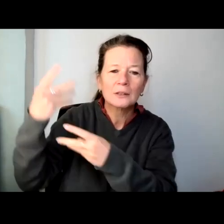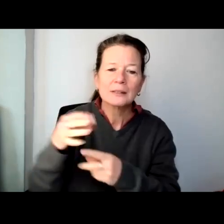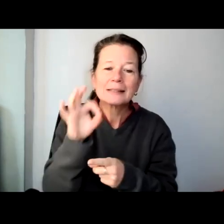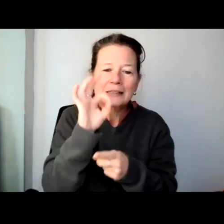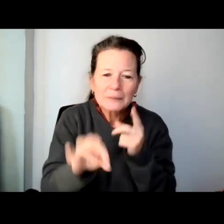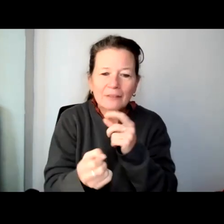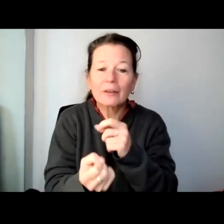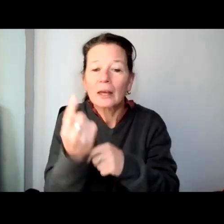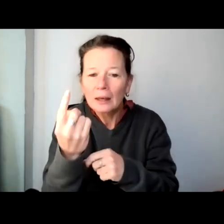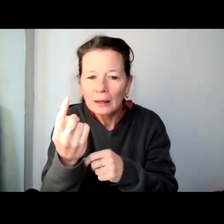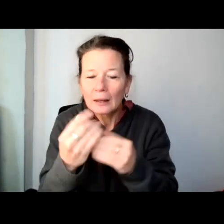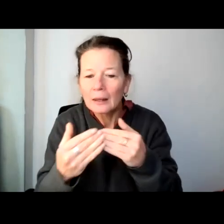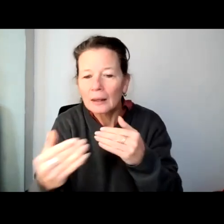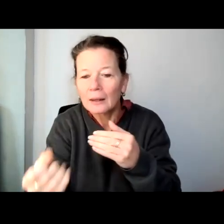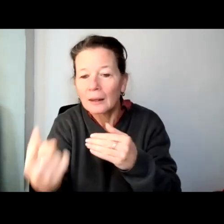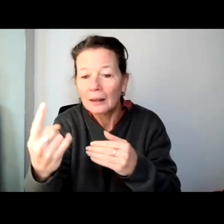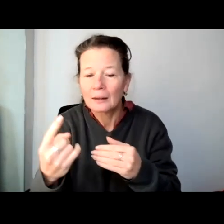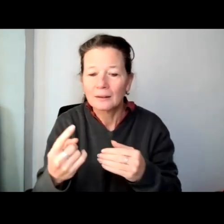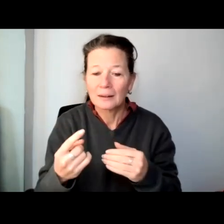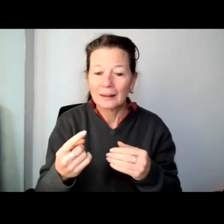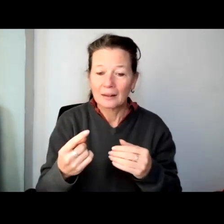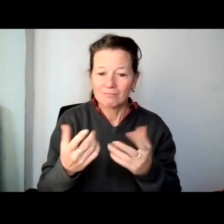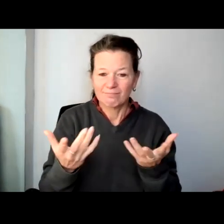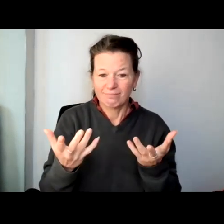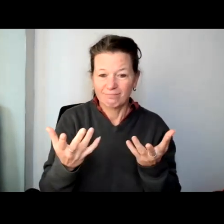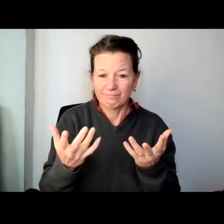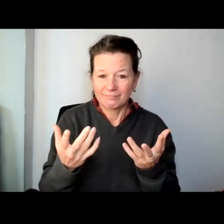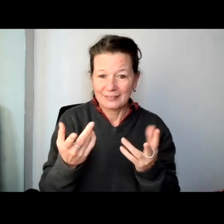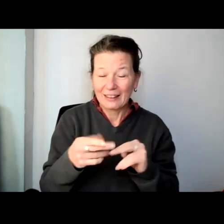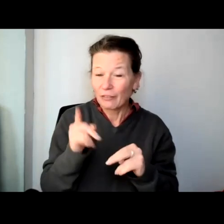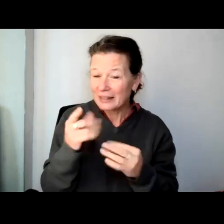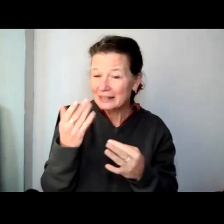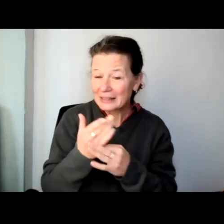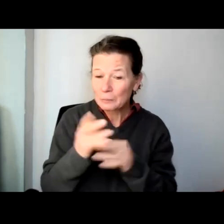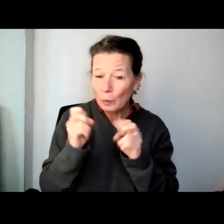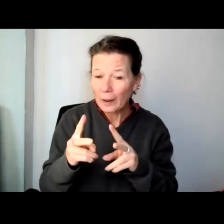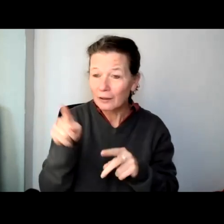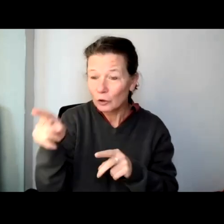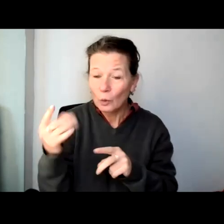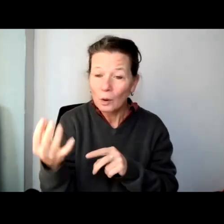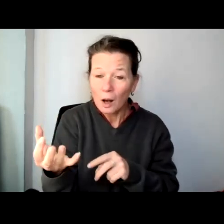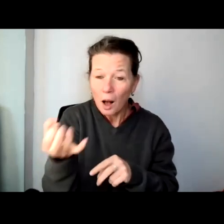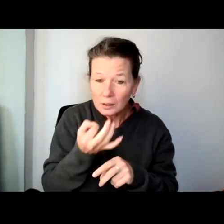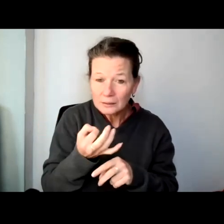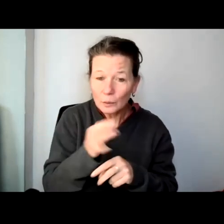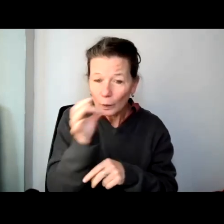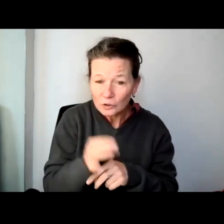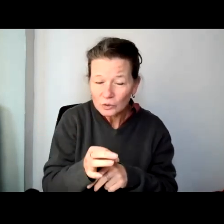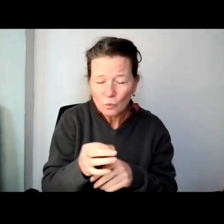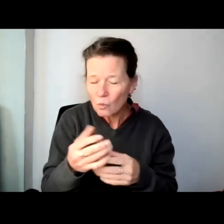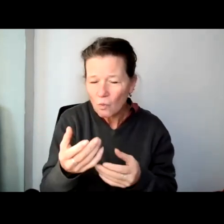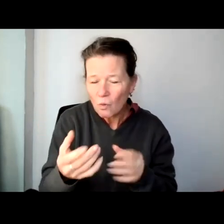moments. Obviously, if that's an accessible way of you saying something, feel free to do it. But if we can limit the chat